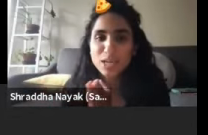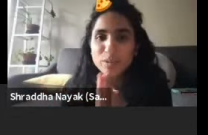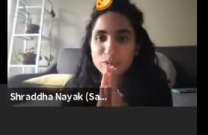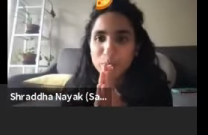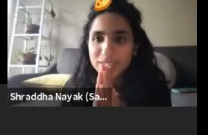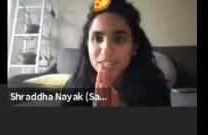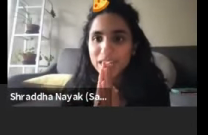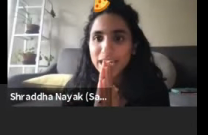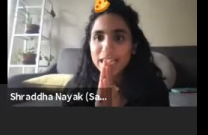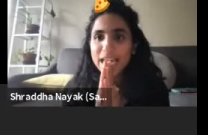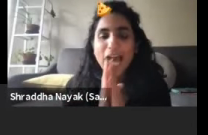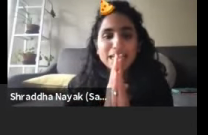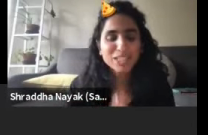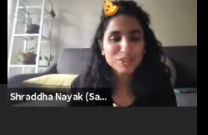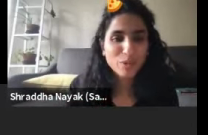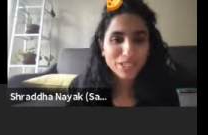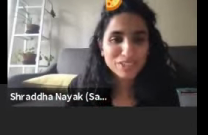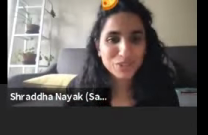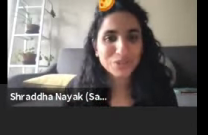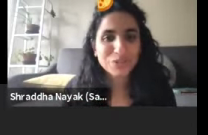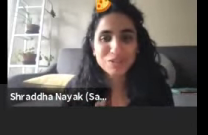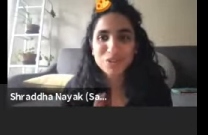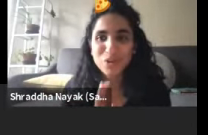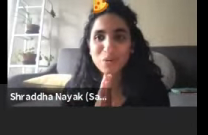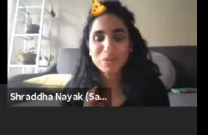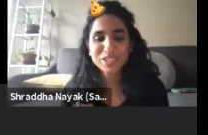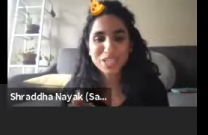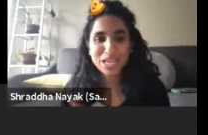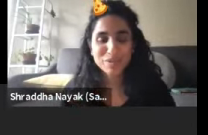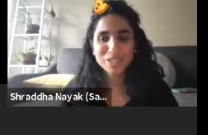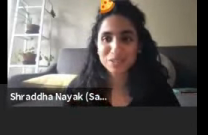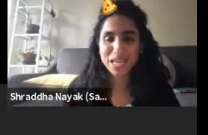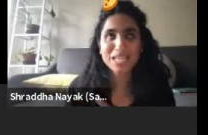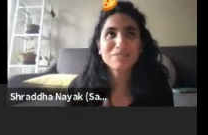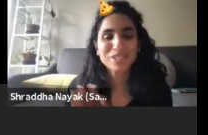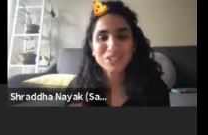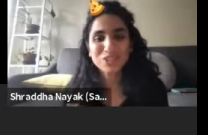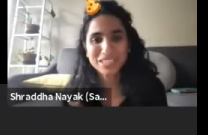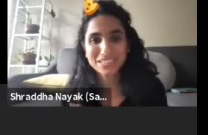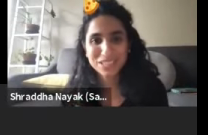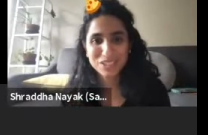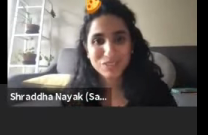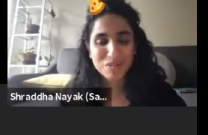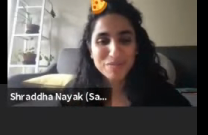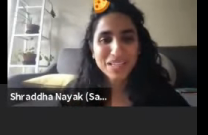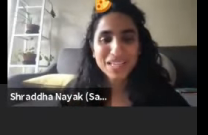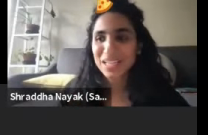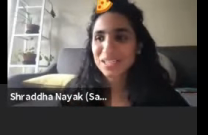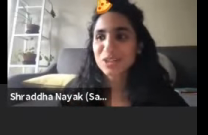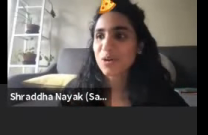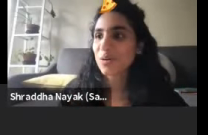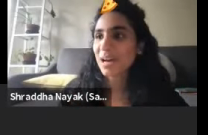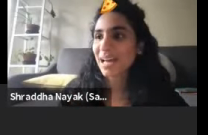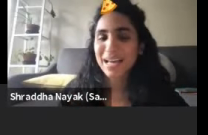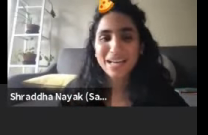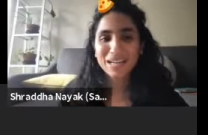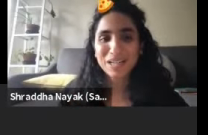have an example from Pixar again, and extra points for you if you know which animation short this is from.